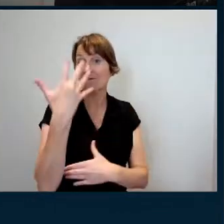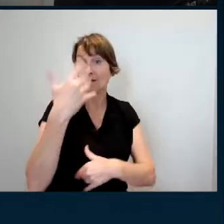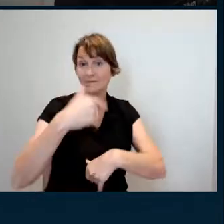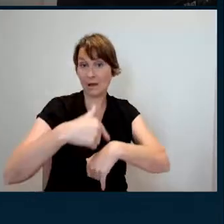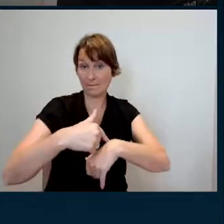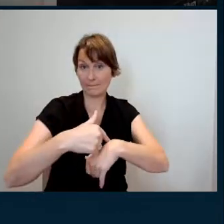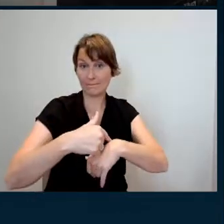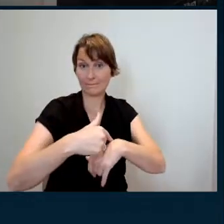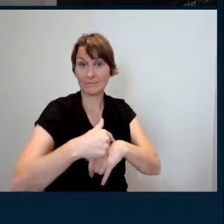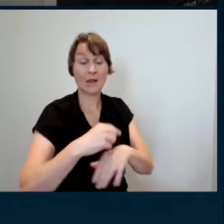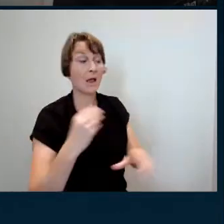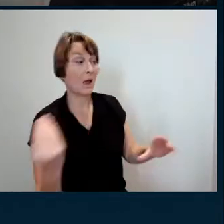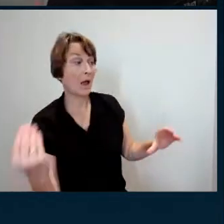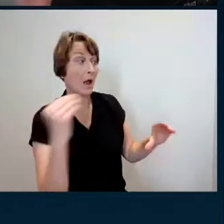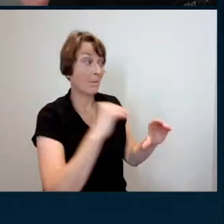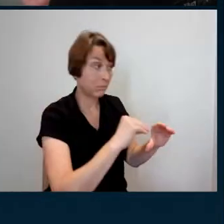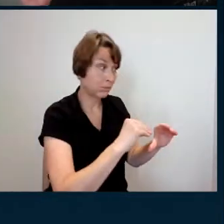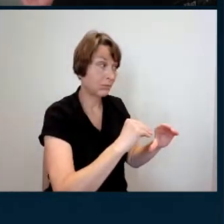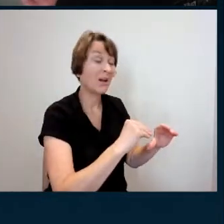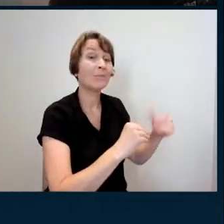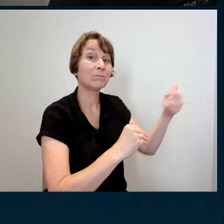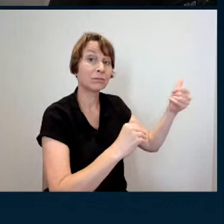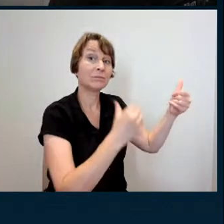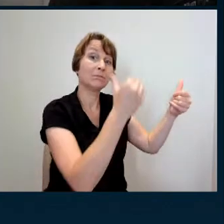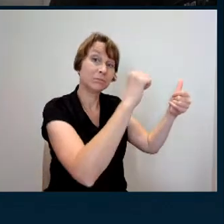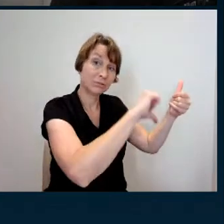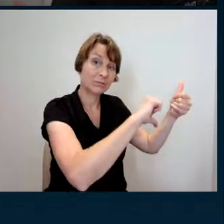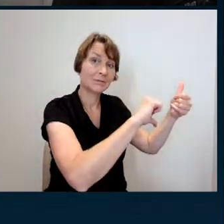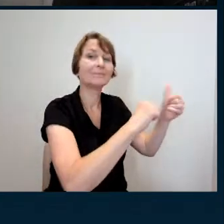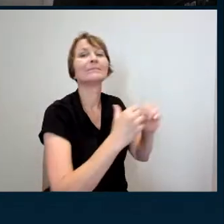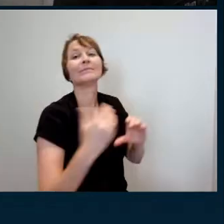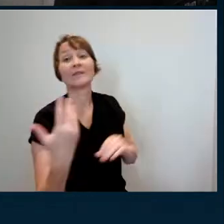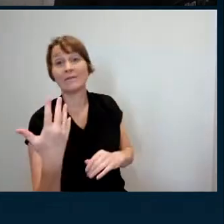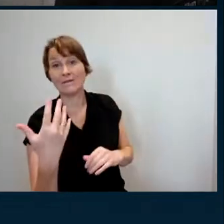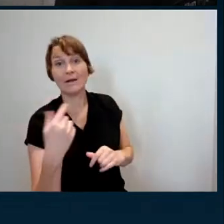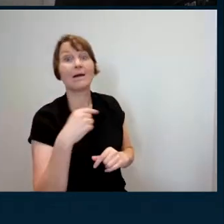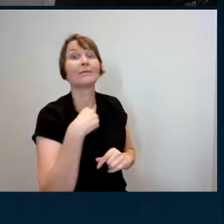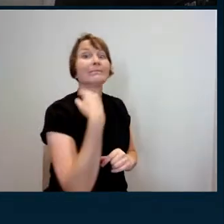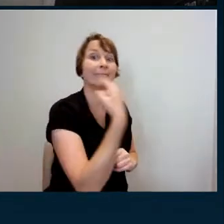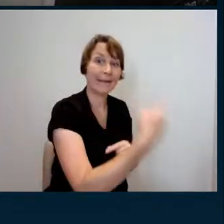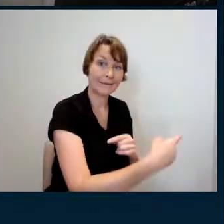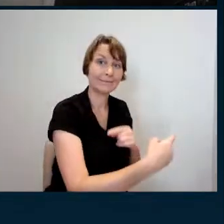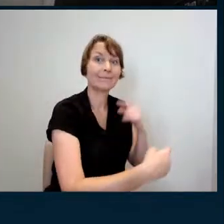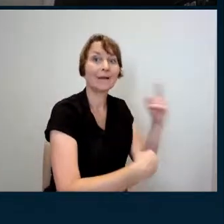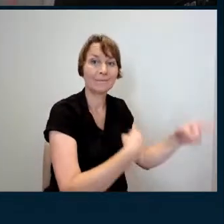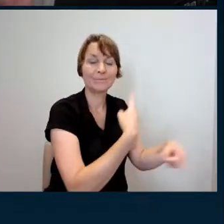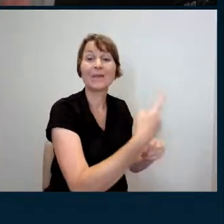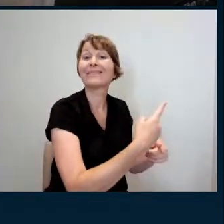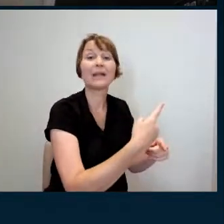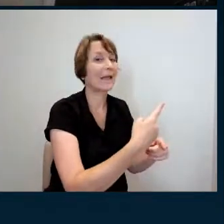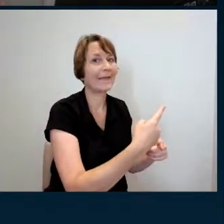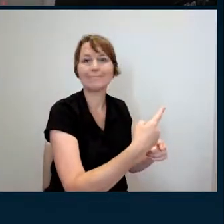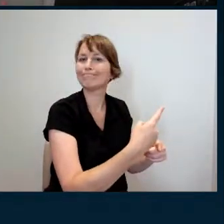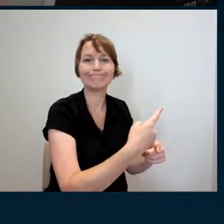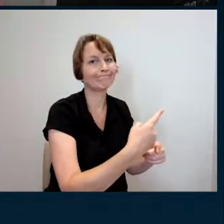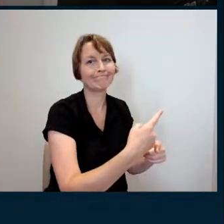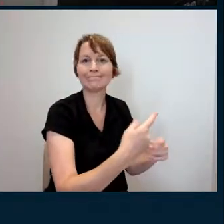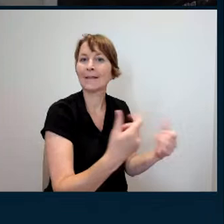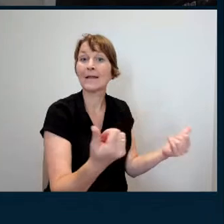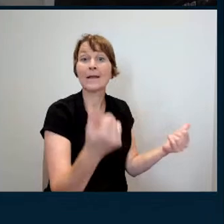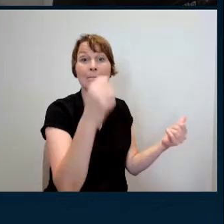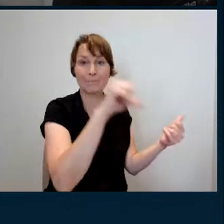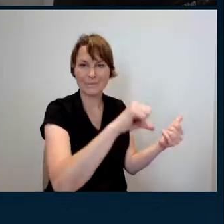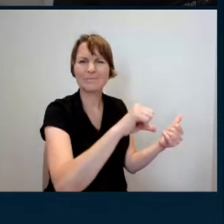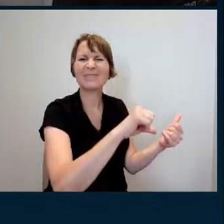5 times it still has not succeeded, then the message will be sent to a poison queue. So the poison queue is an extra